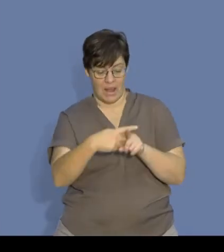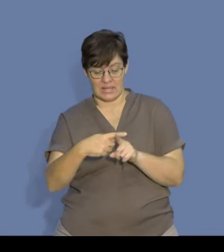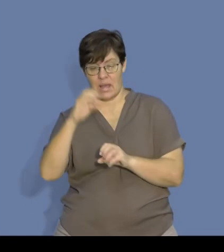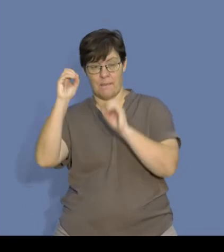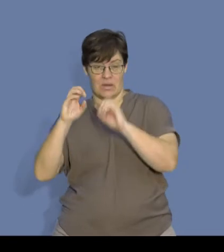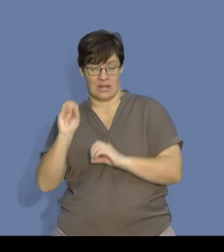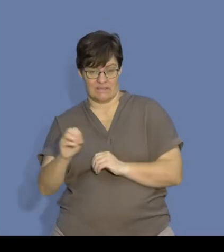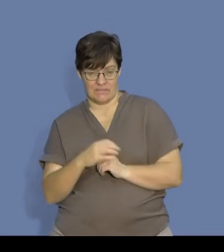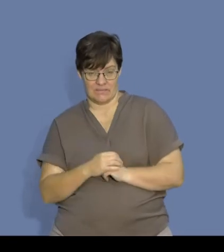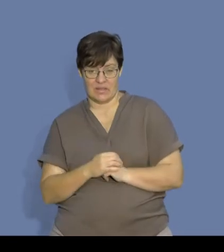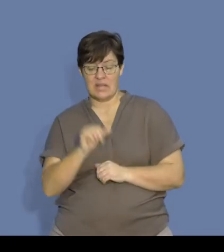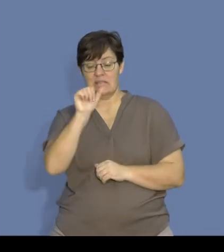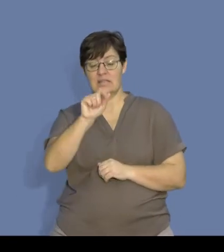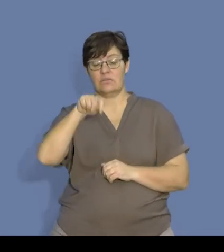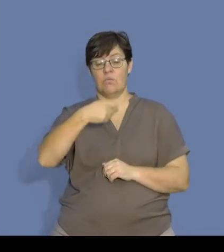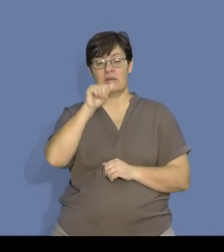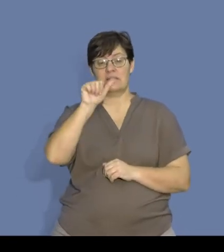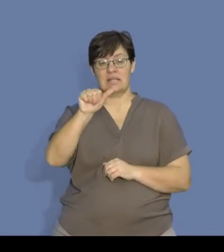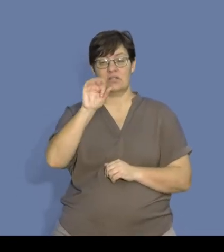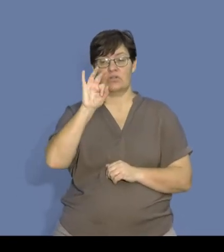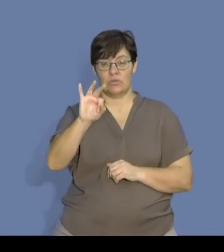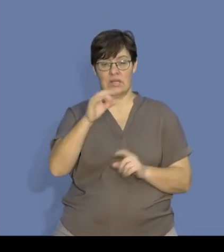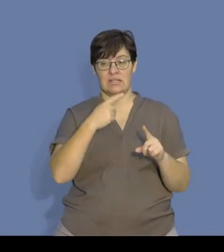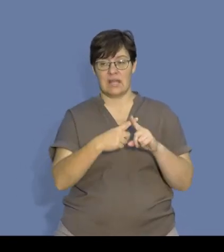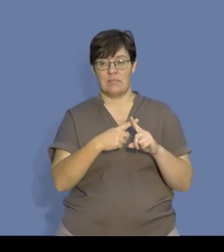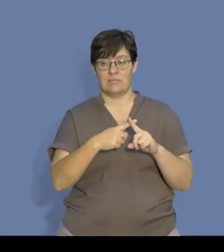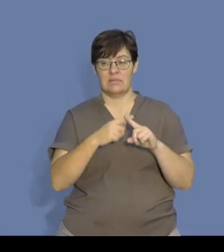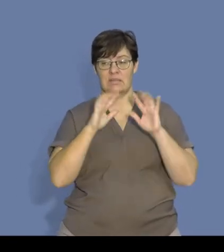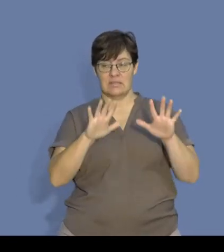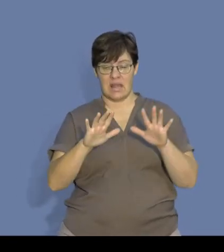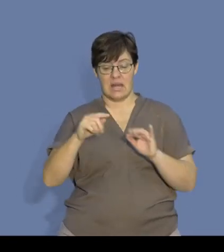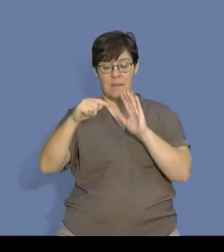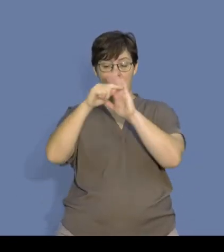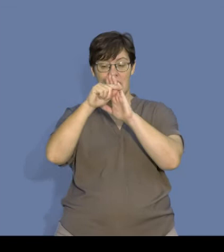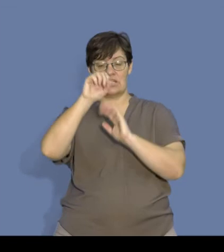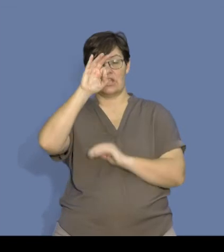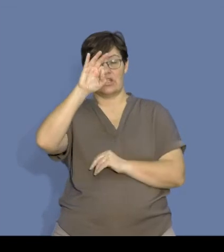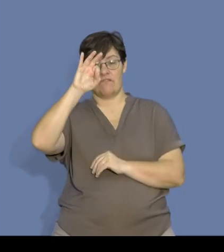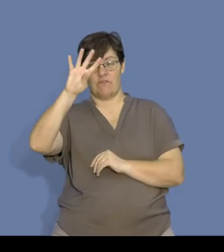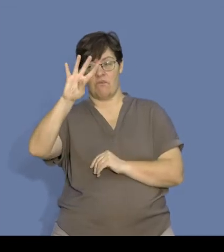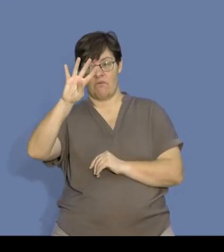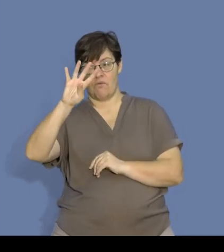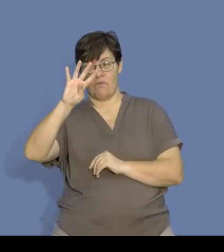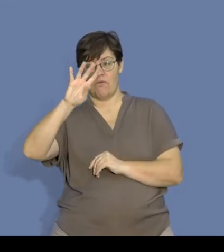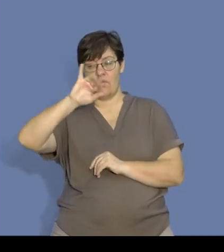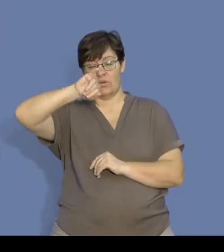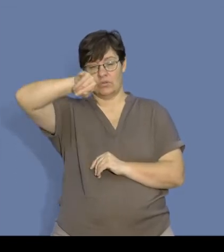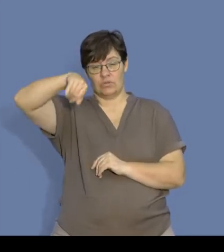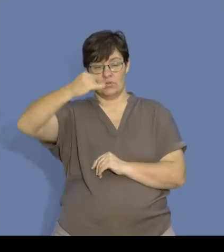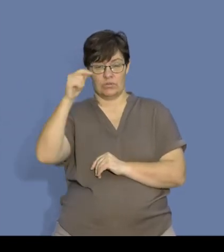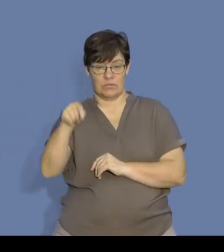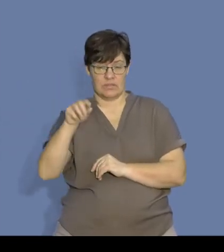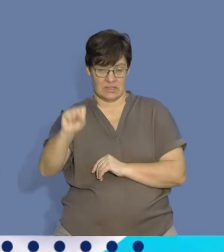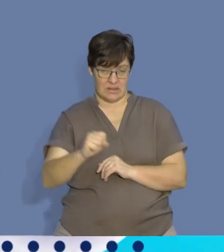constant, 6,63 times 10 to the minus 34.